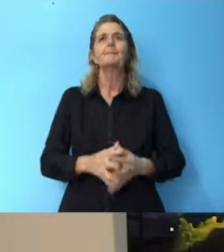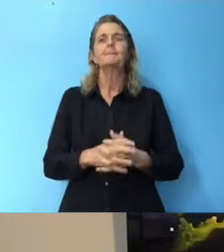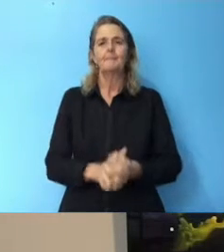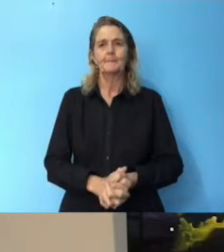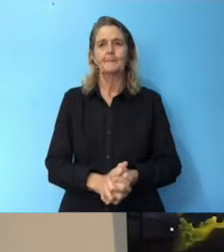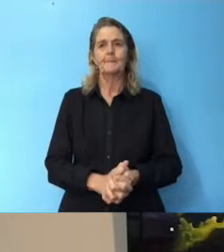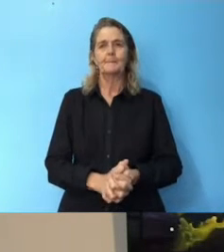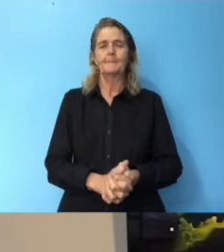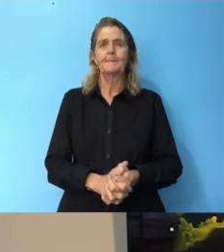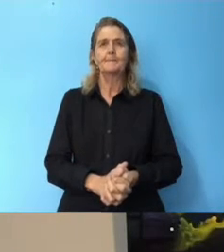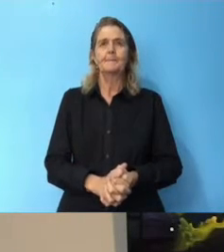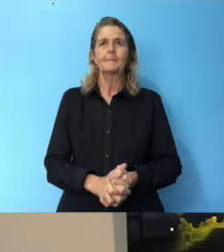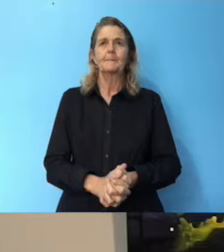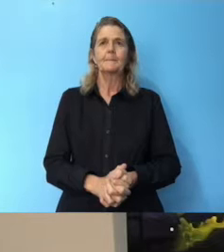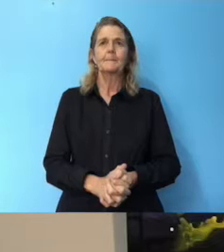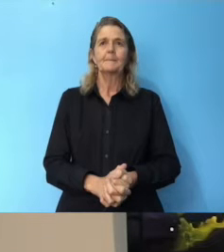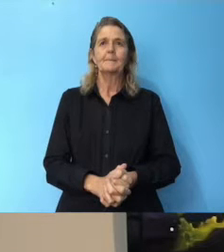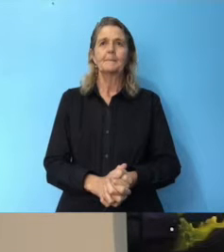paint.